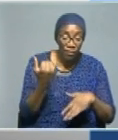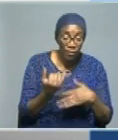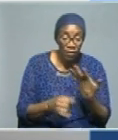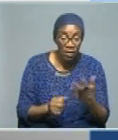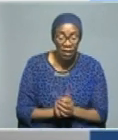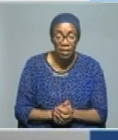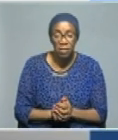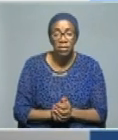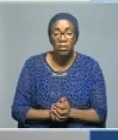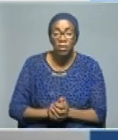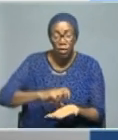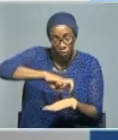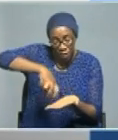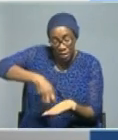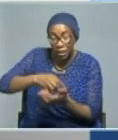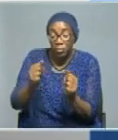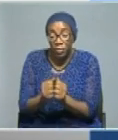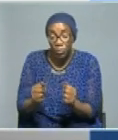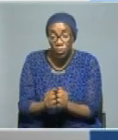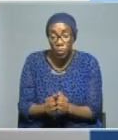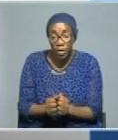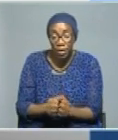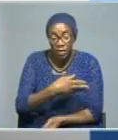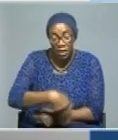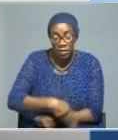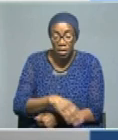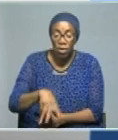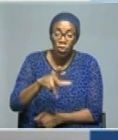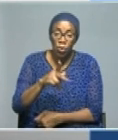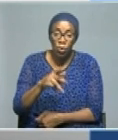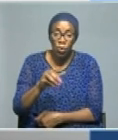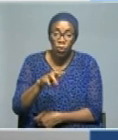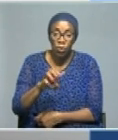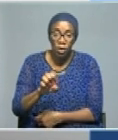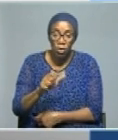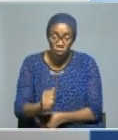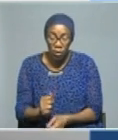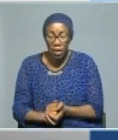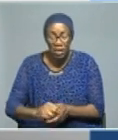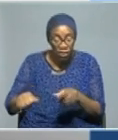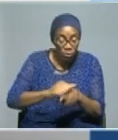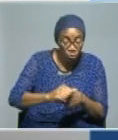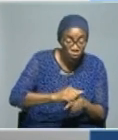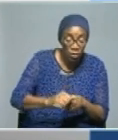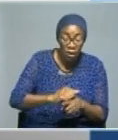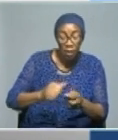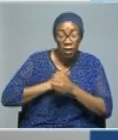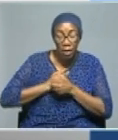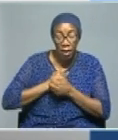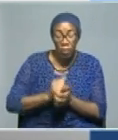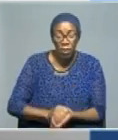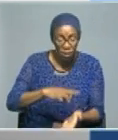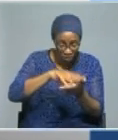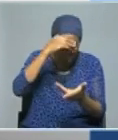for example, all our competitors there to train at a very higher tech institution in South Korea there